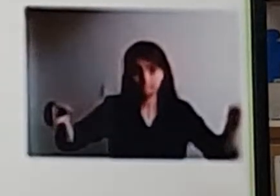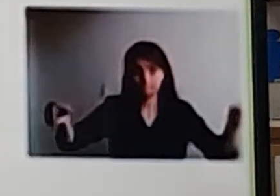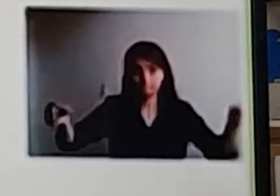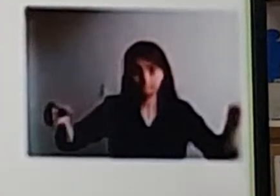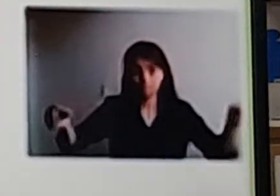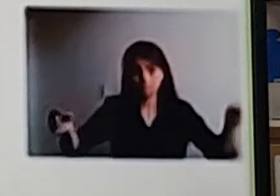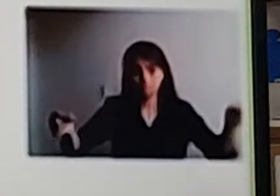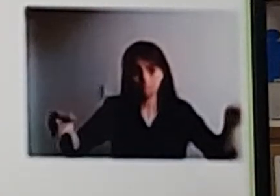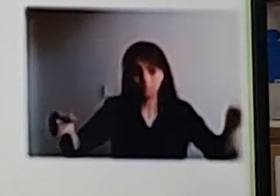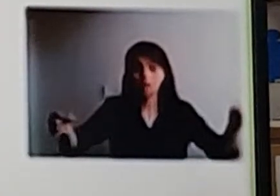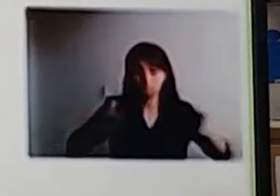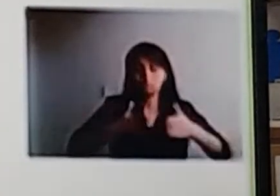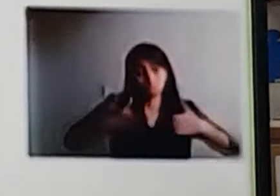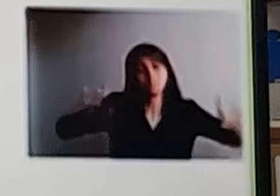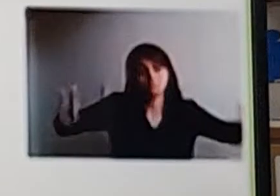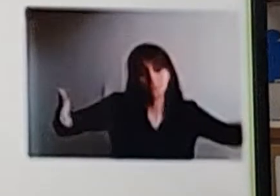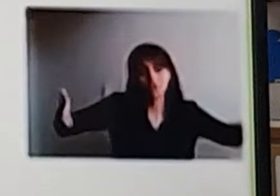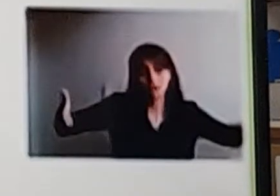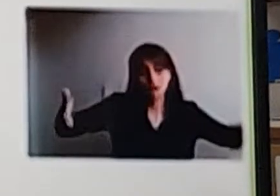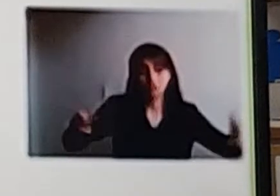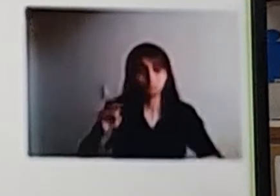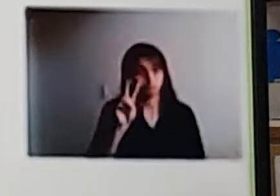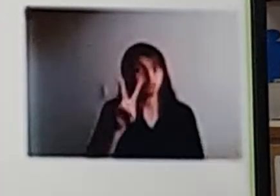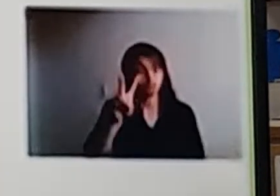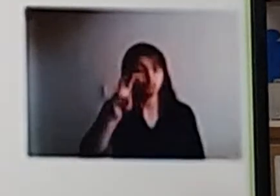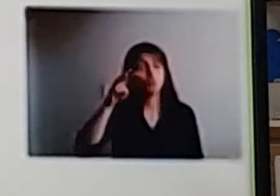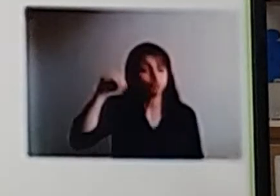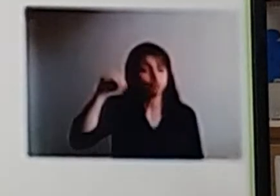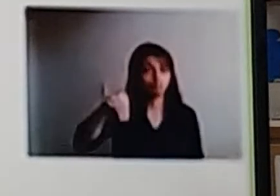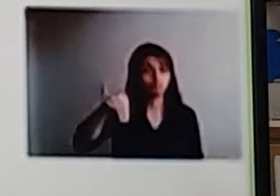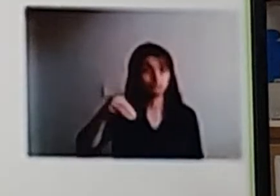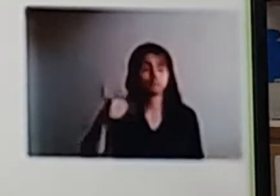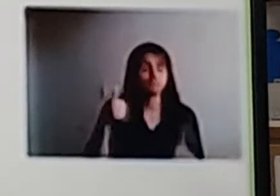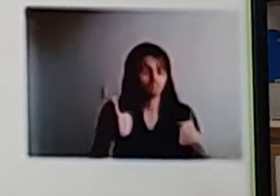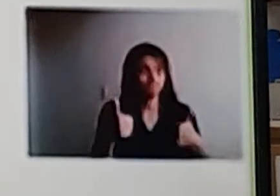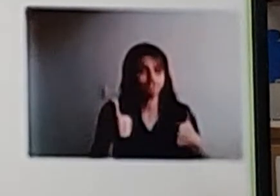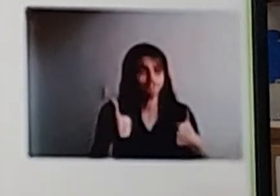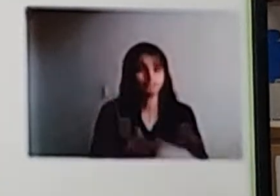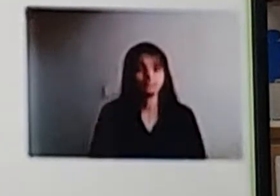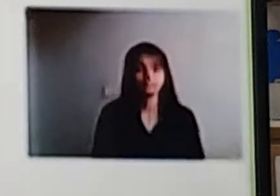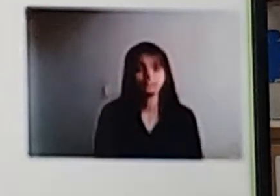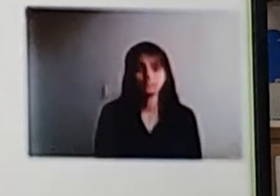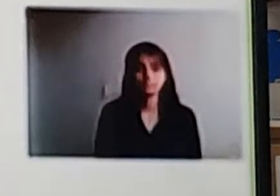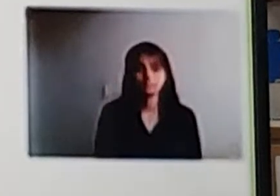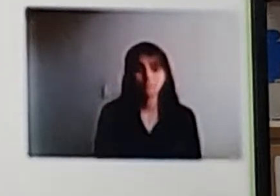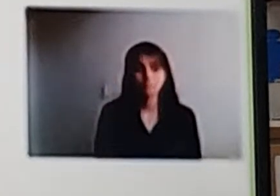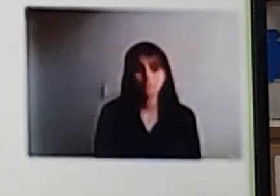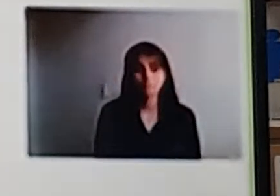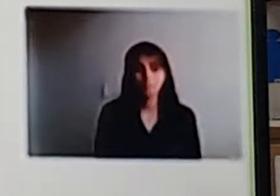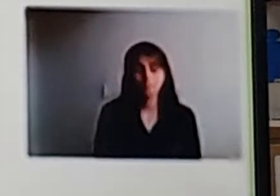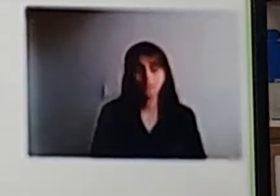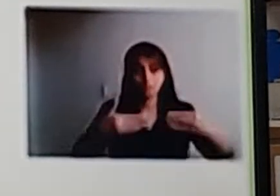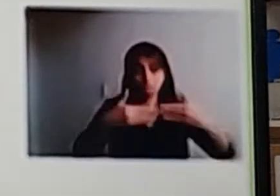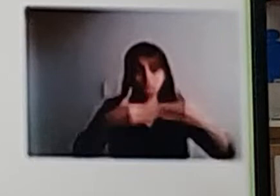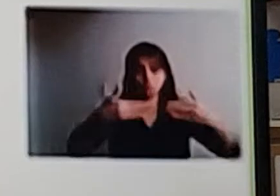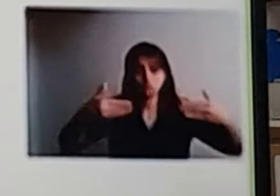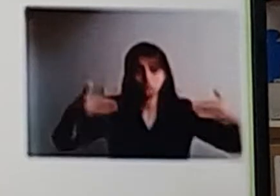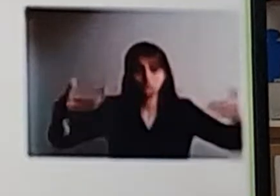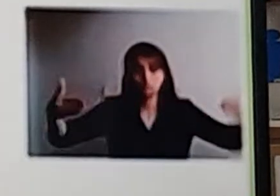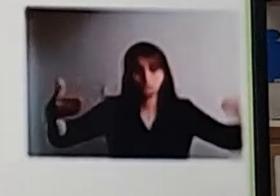okay, complying our condition. Now he will take the measurement of the time, how long it will